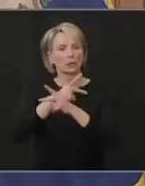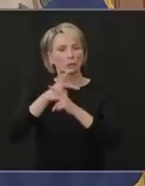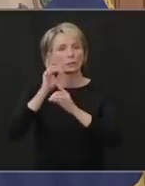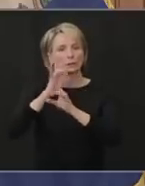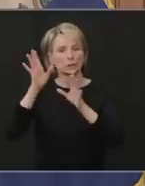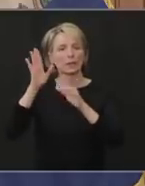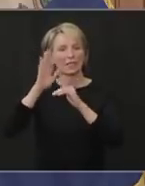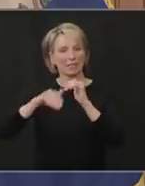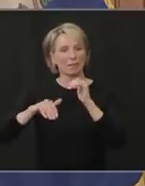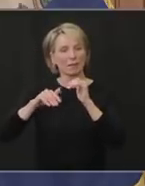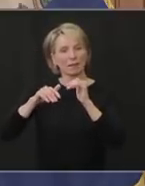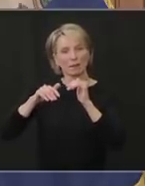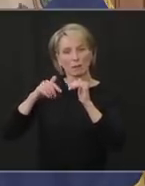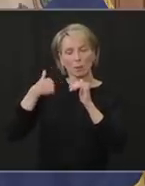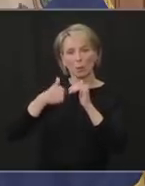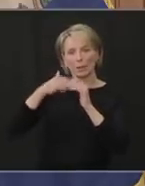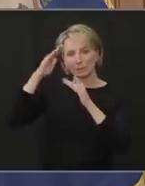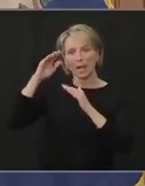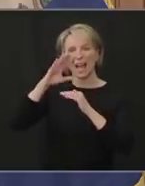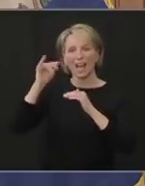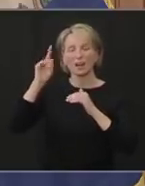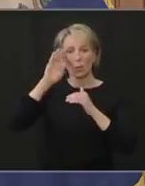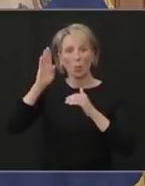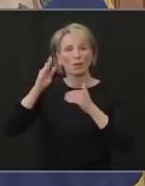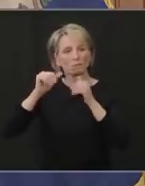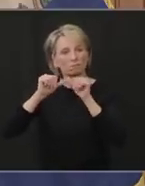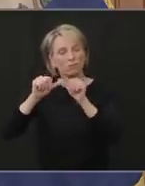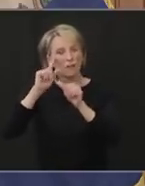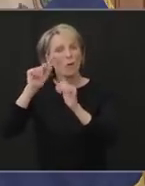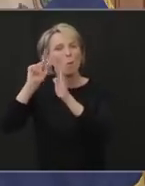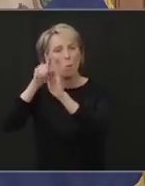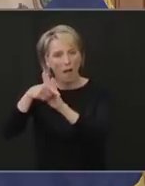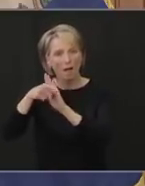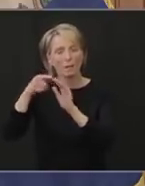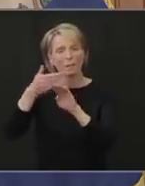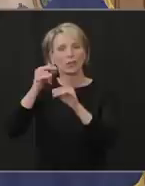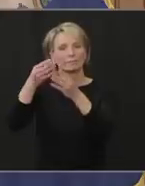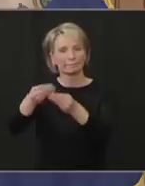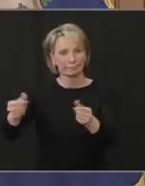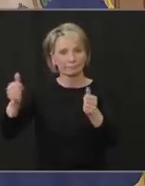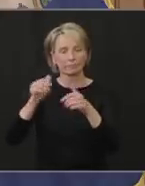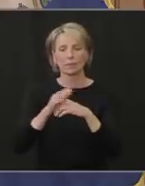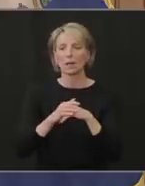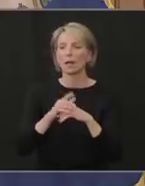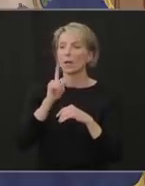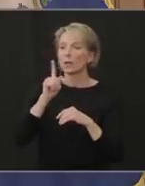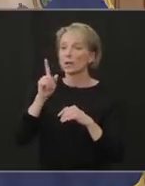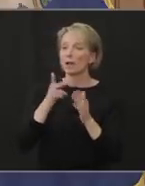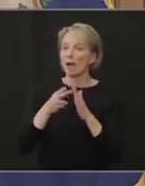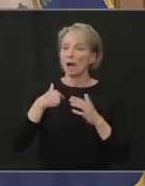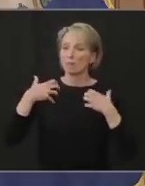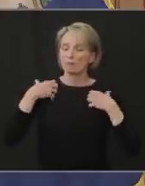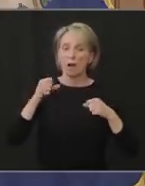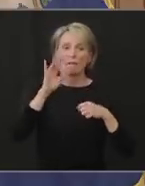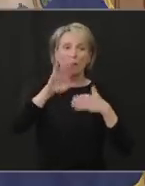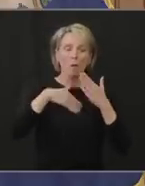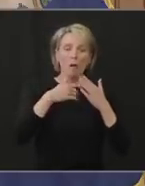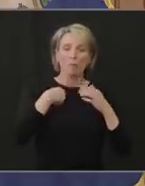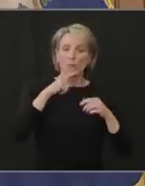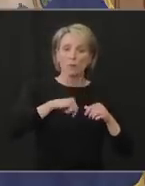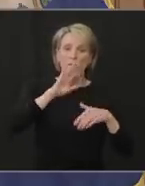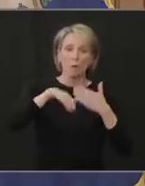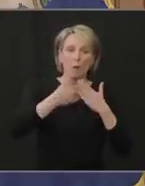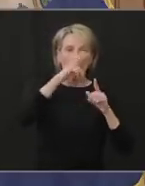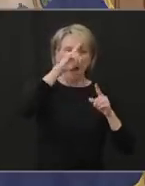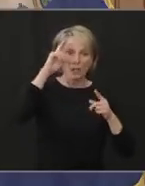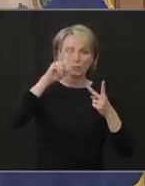so proud of the people of the state of Connecticut, the healthcare, the hospitals, the overtime, the nurses, the doctors,